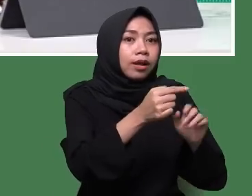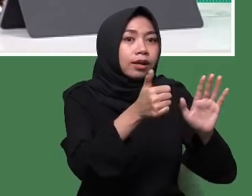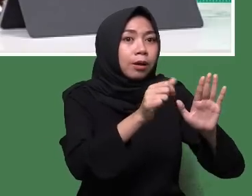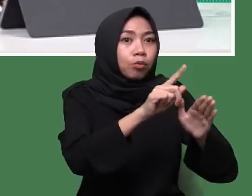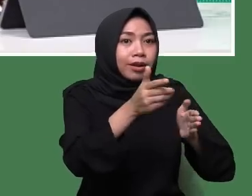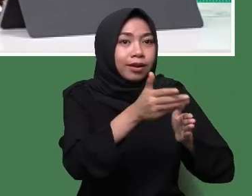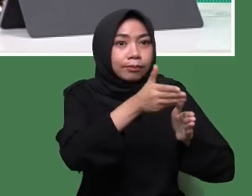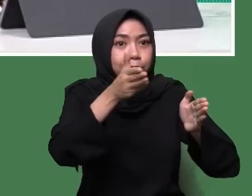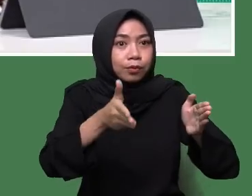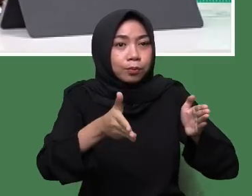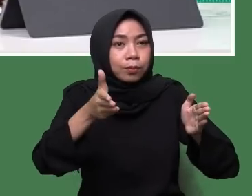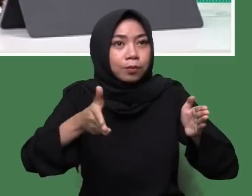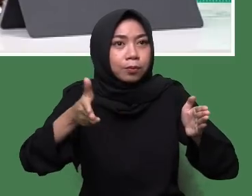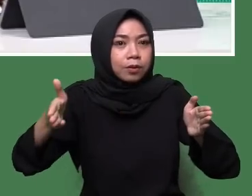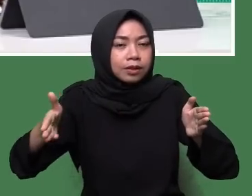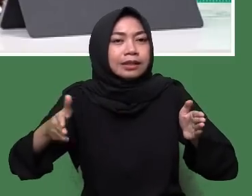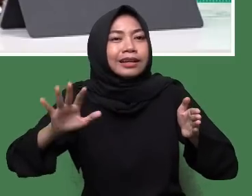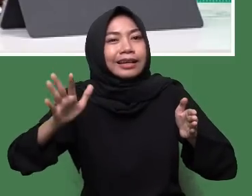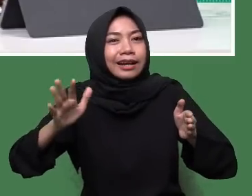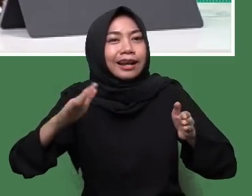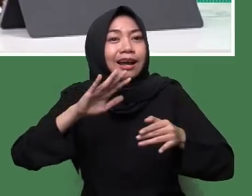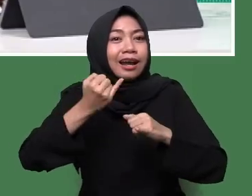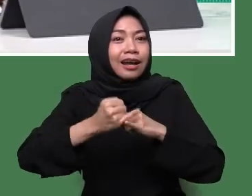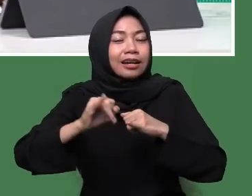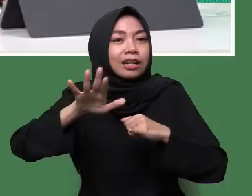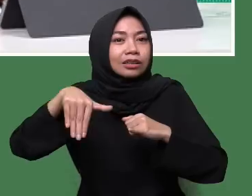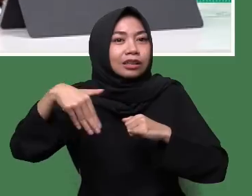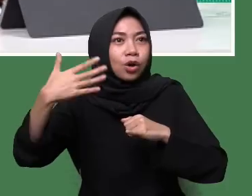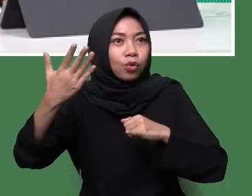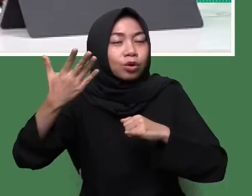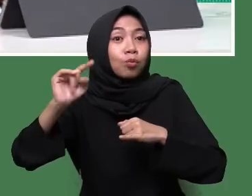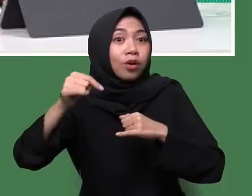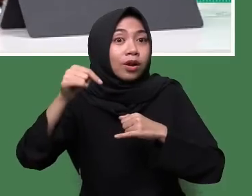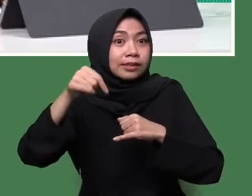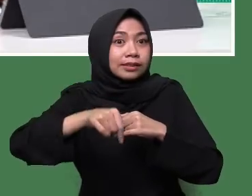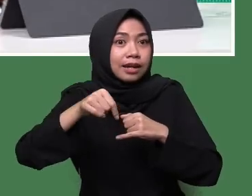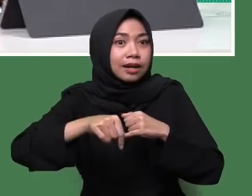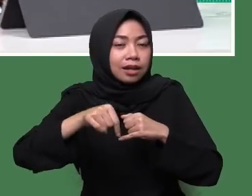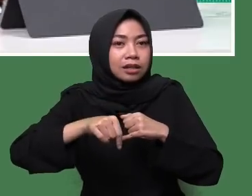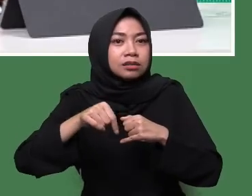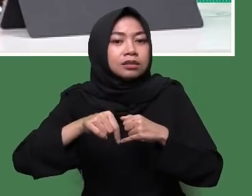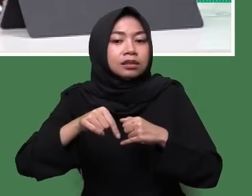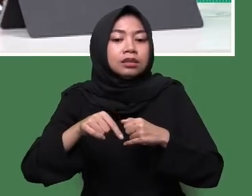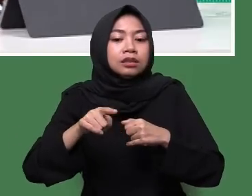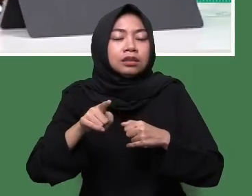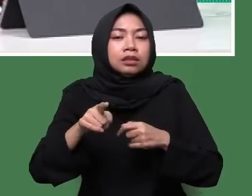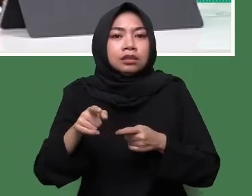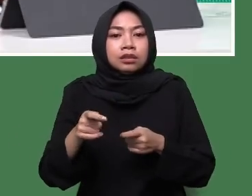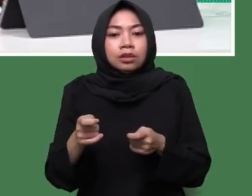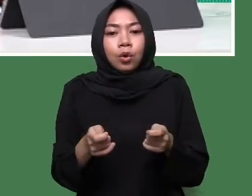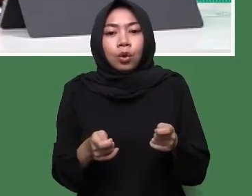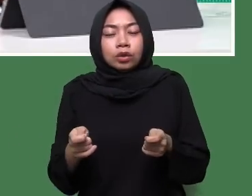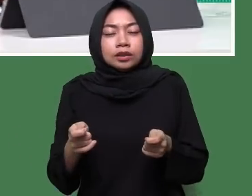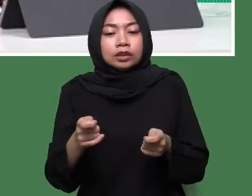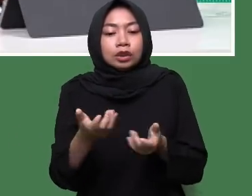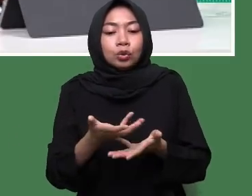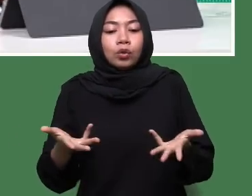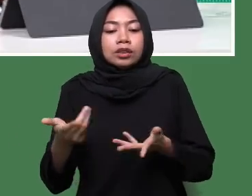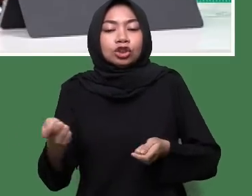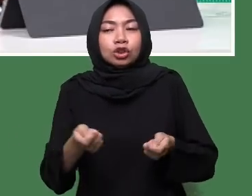that by the end of this year, and starting now, that we can control the situations